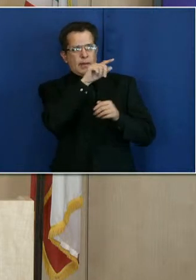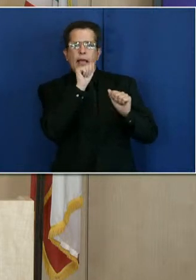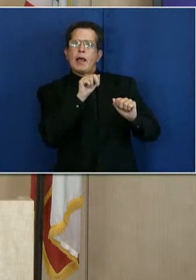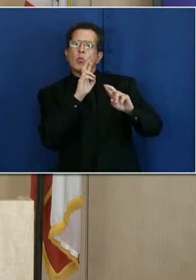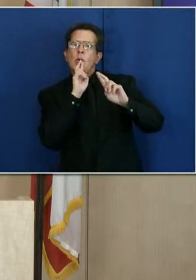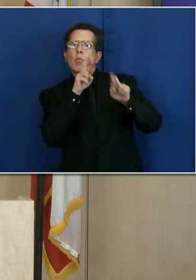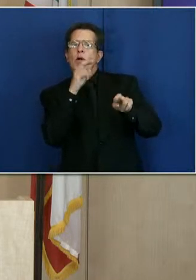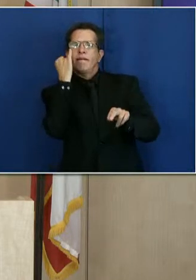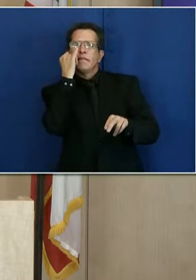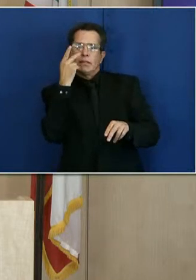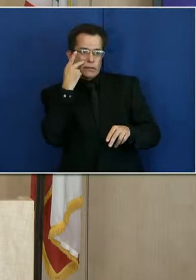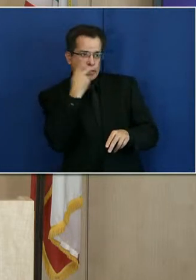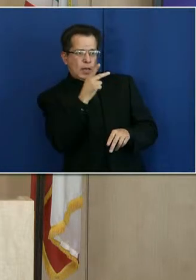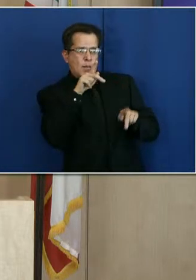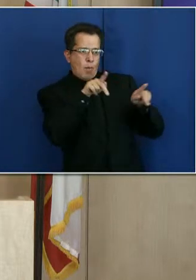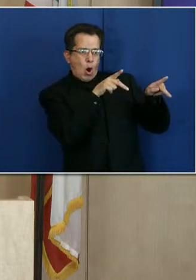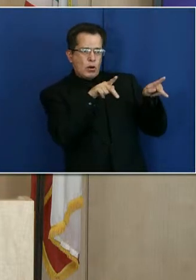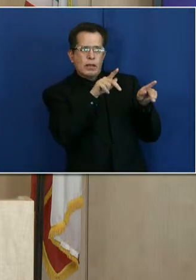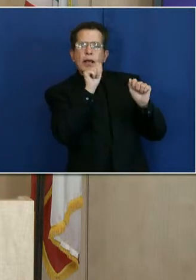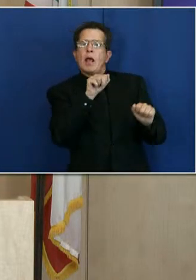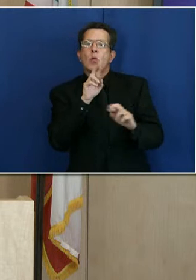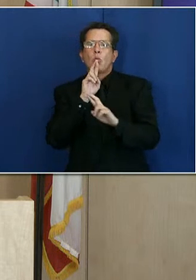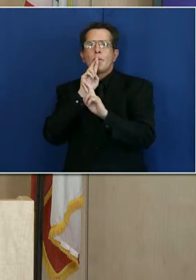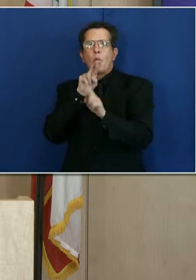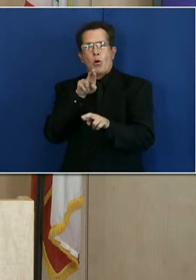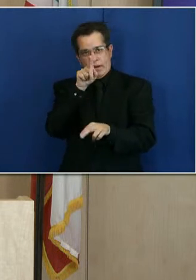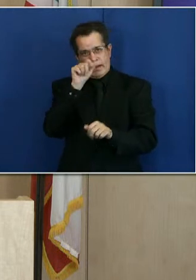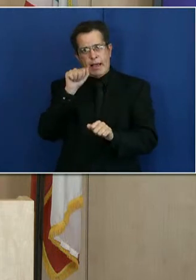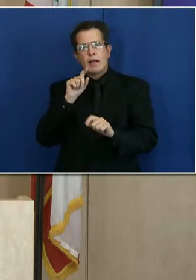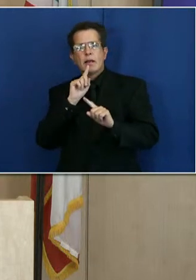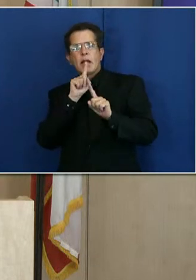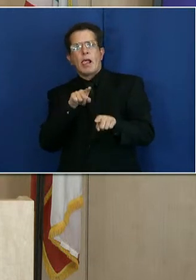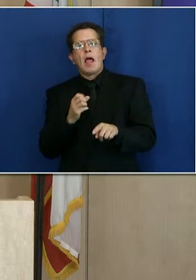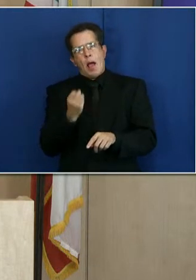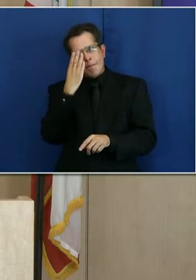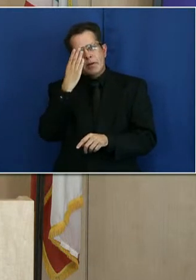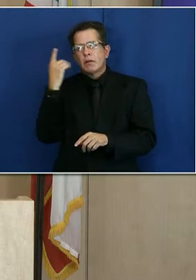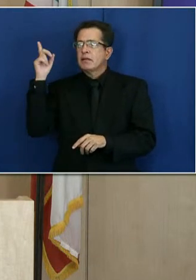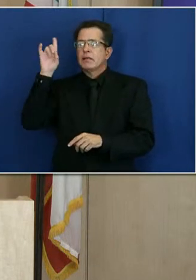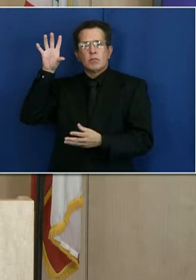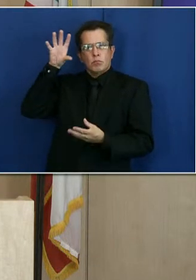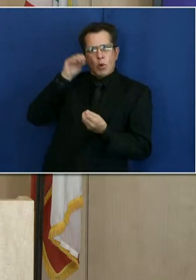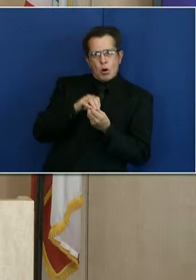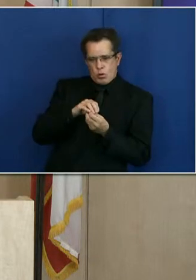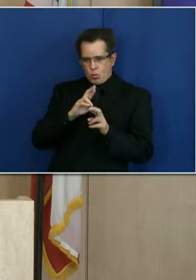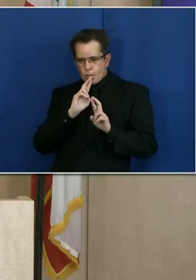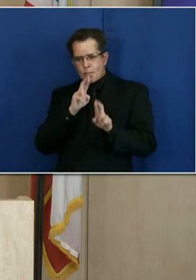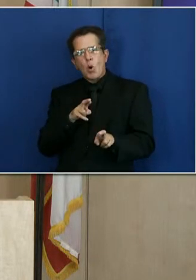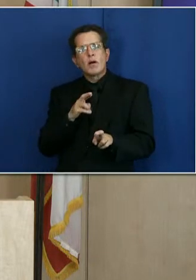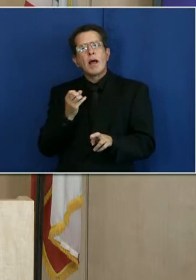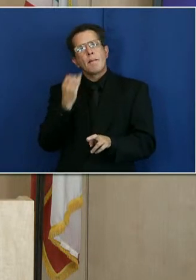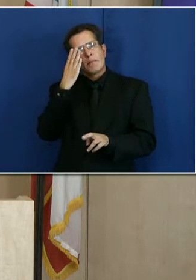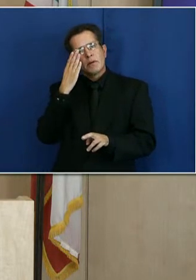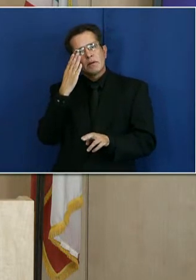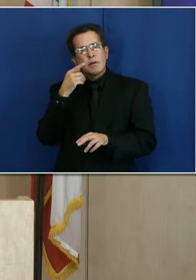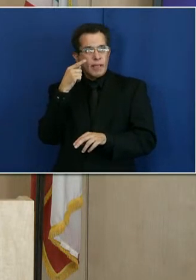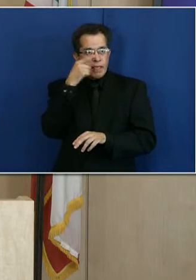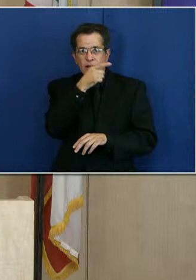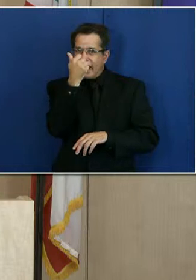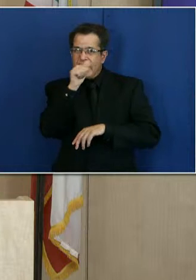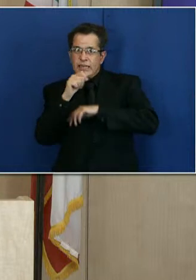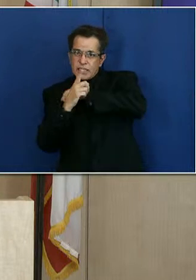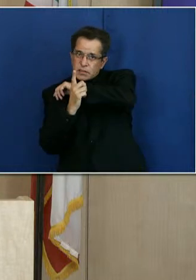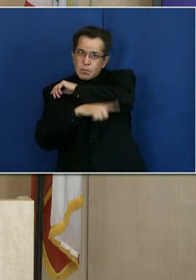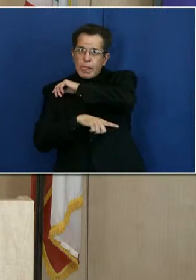parties. Can you tell me how many reports the university has received since it allowed students back, and if there's some kind of discipline